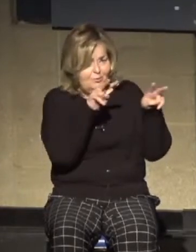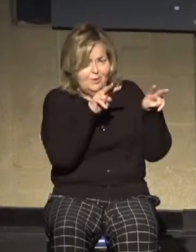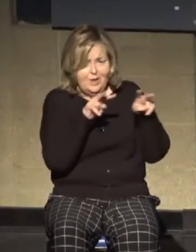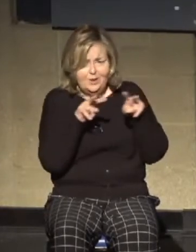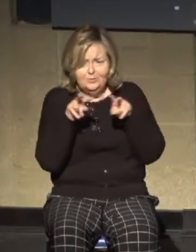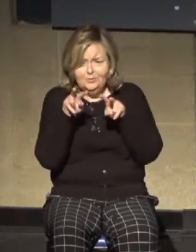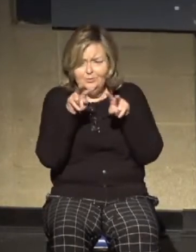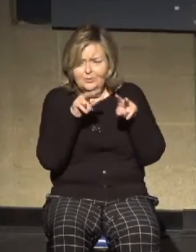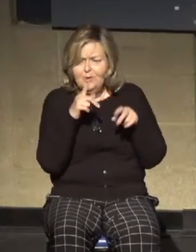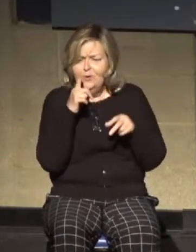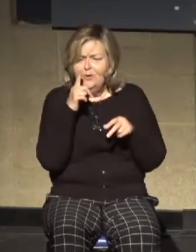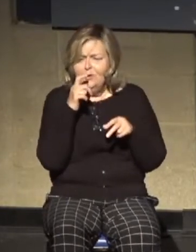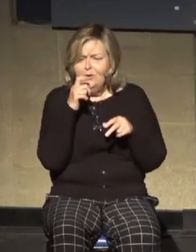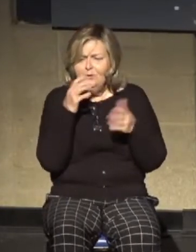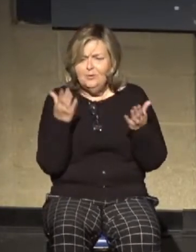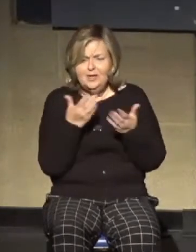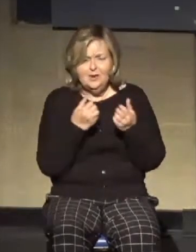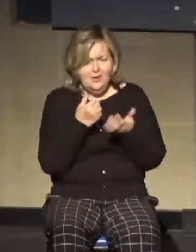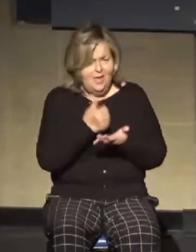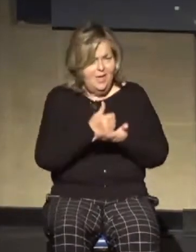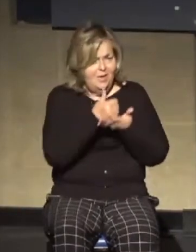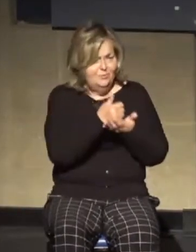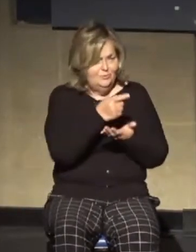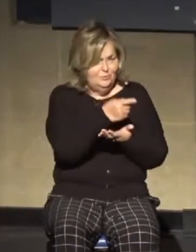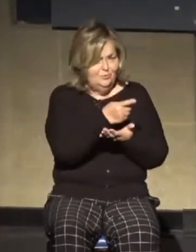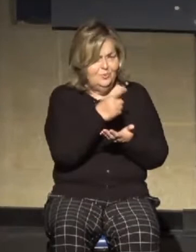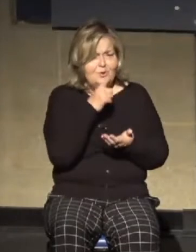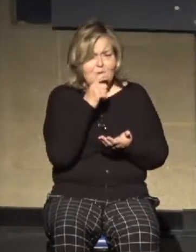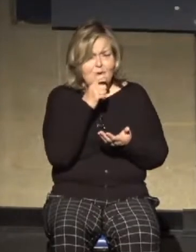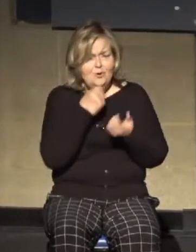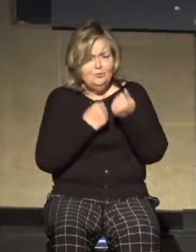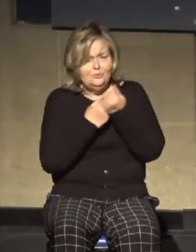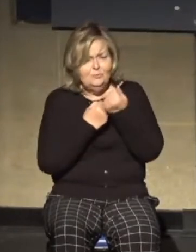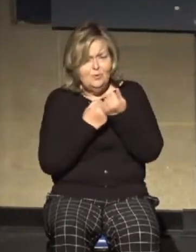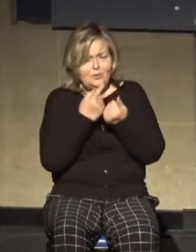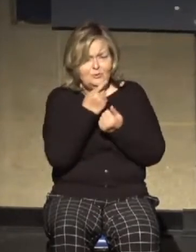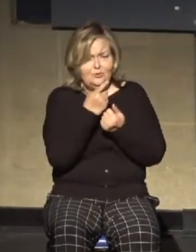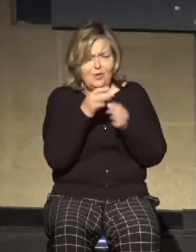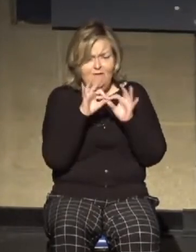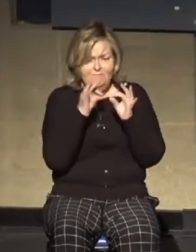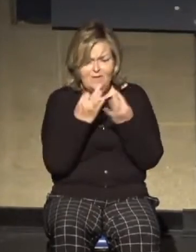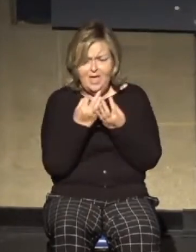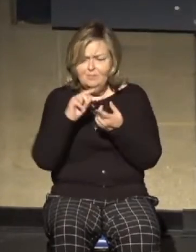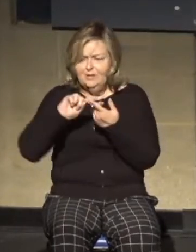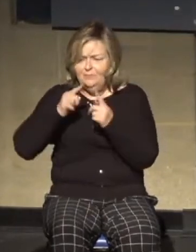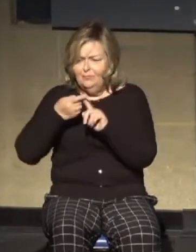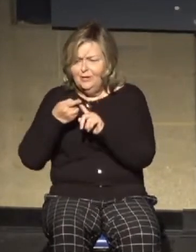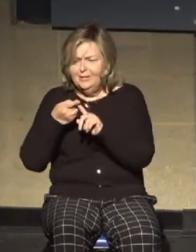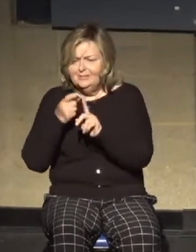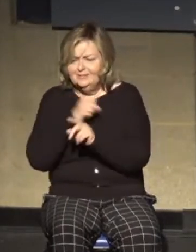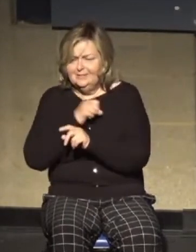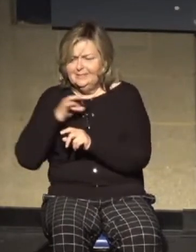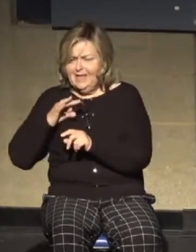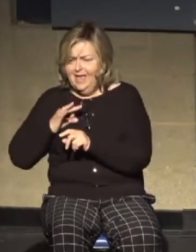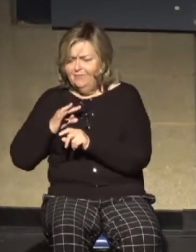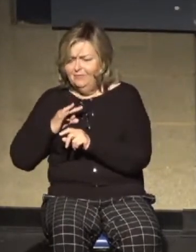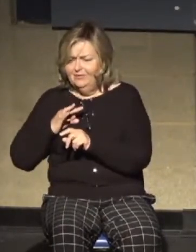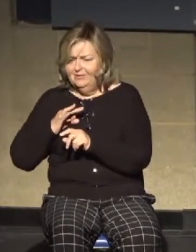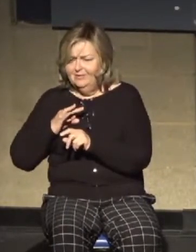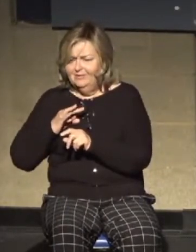and supported you during your educational journey. Your family, friends, the faculty, the staff.